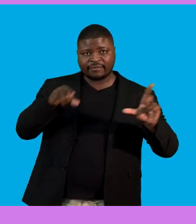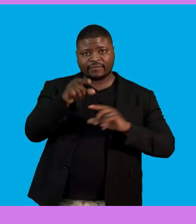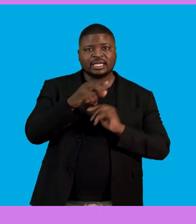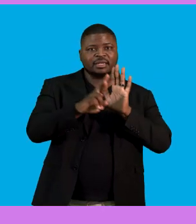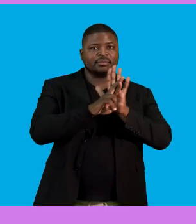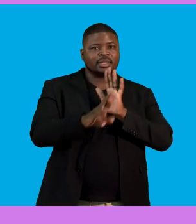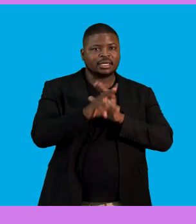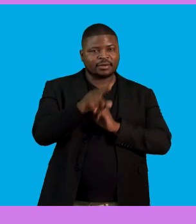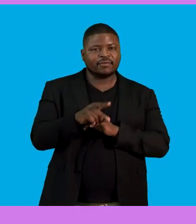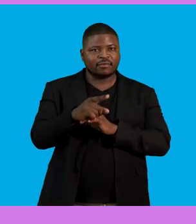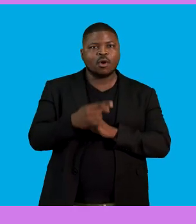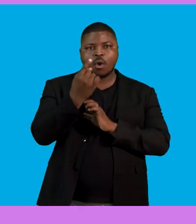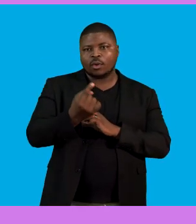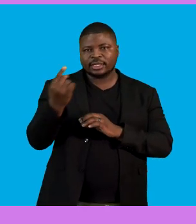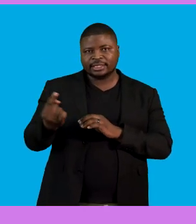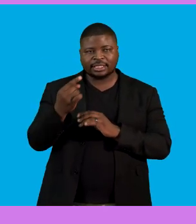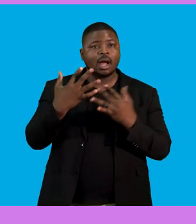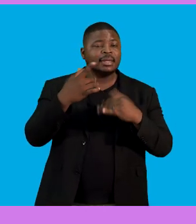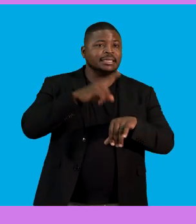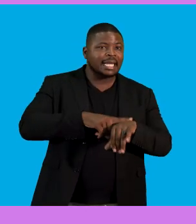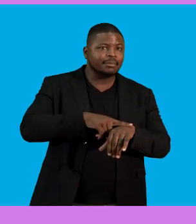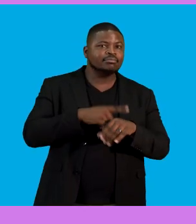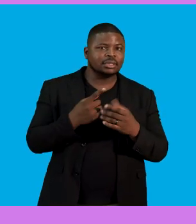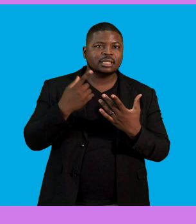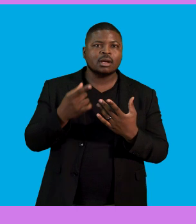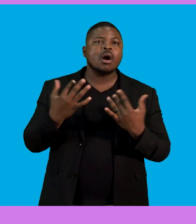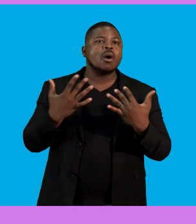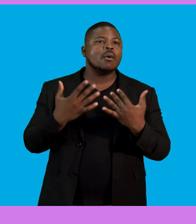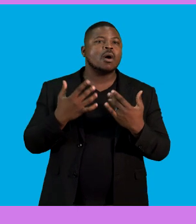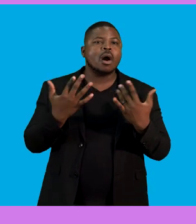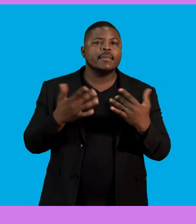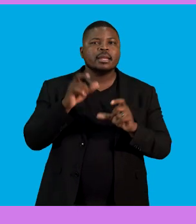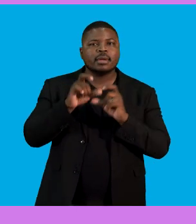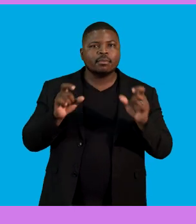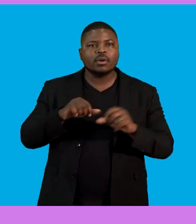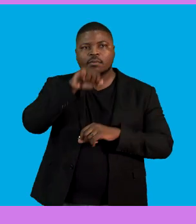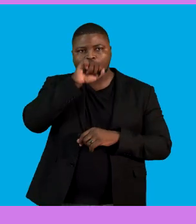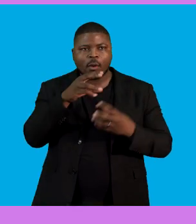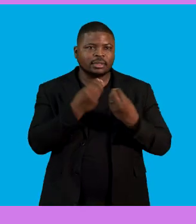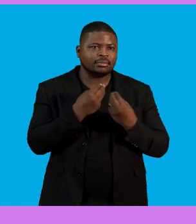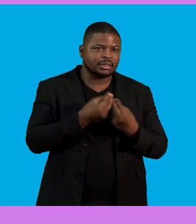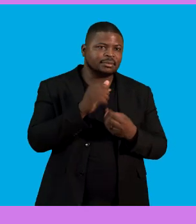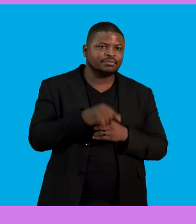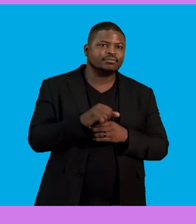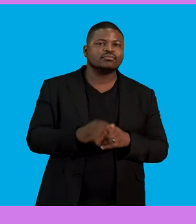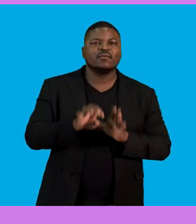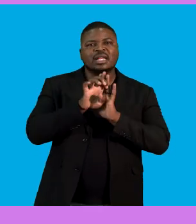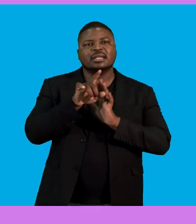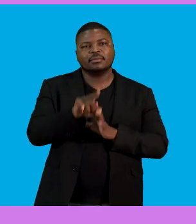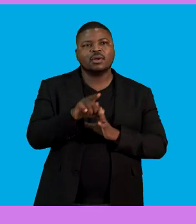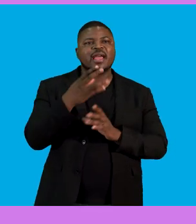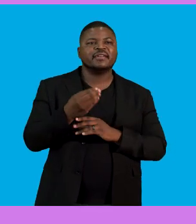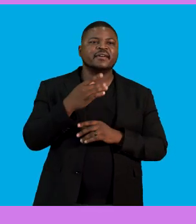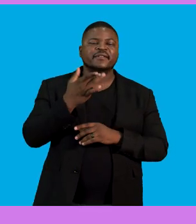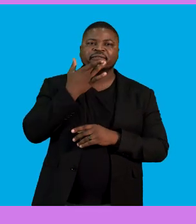represents the frequency of each category, the number of times or the number of people or whatever that it represents. For an example here, we are given